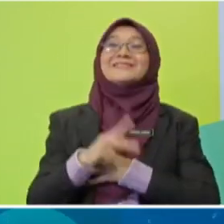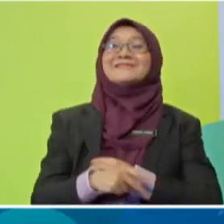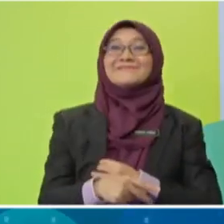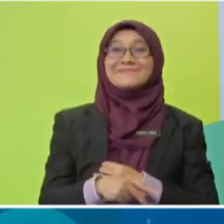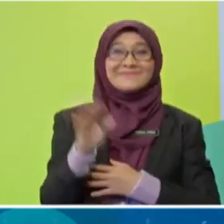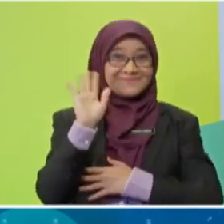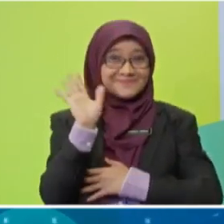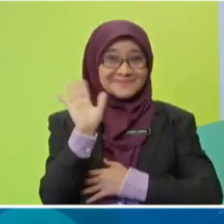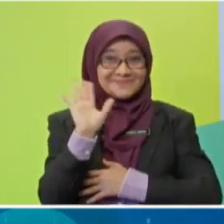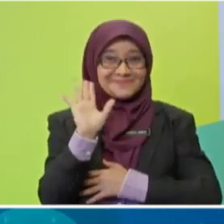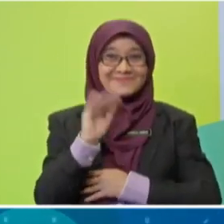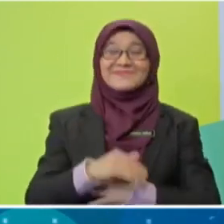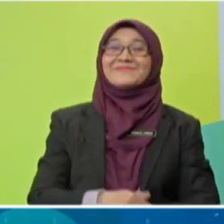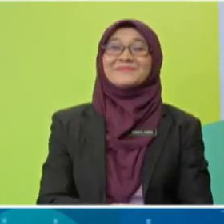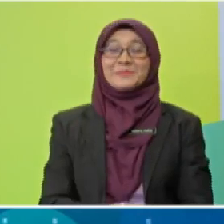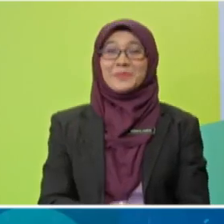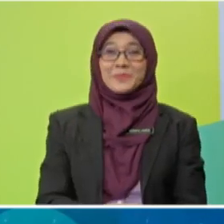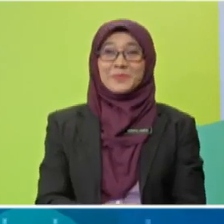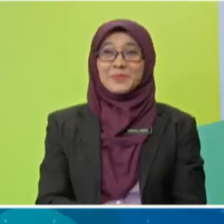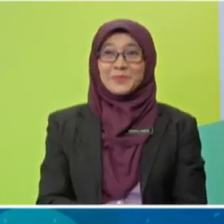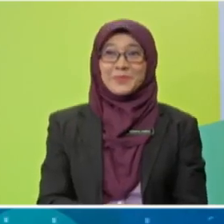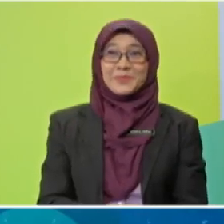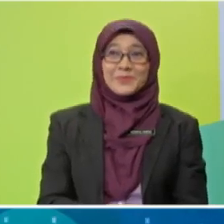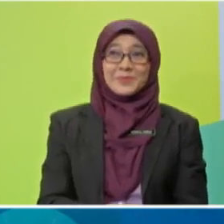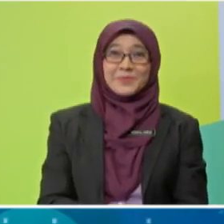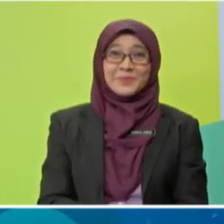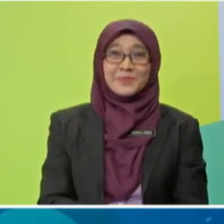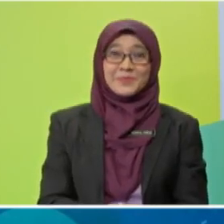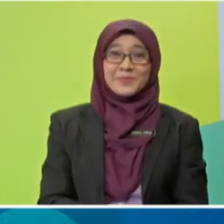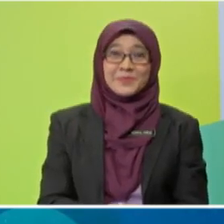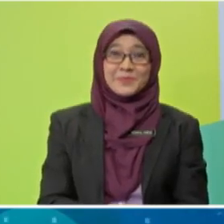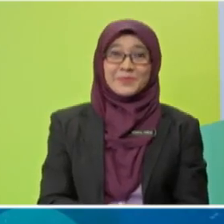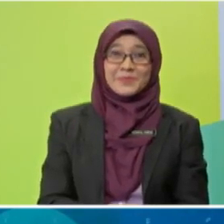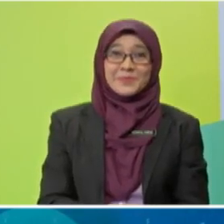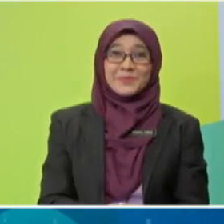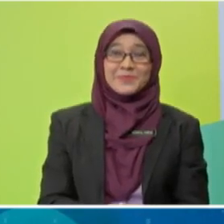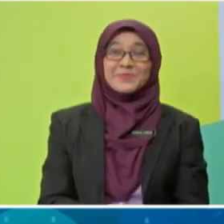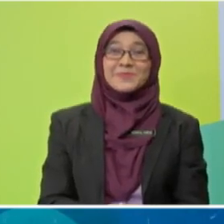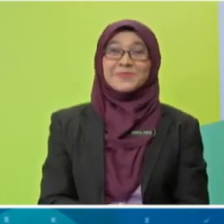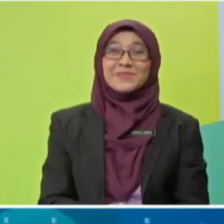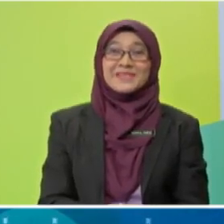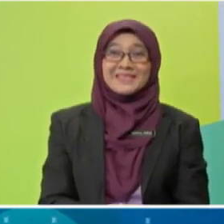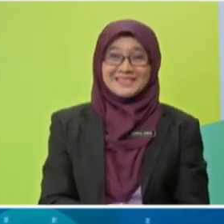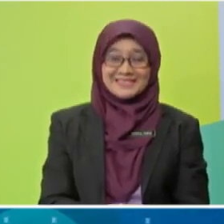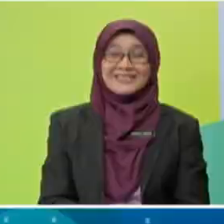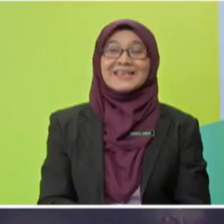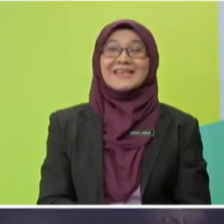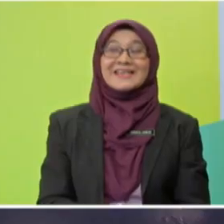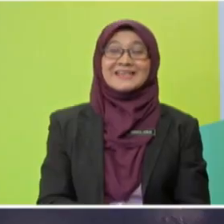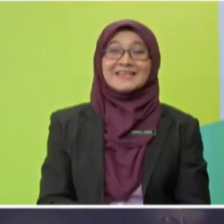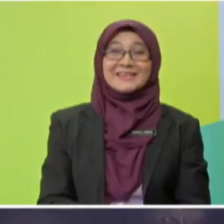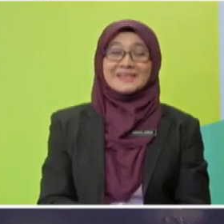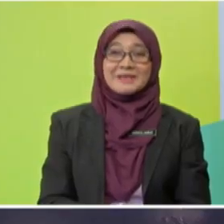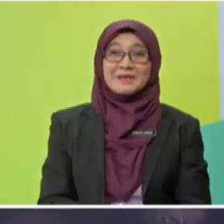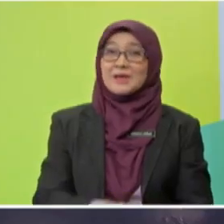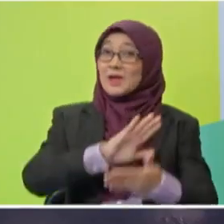Hi. Oh, Okay, he didn't and just for your wave. knowledge, he didn't just just wave, he wave. also gave us a high five to the camera. okay, so